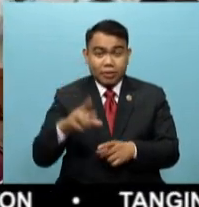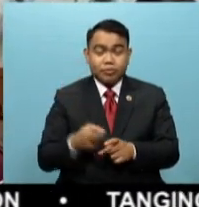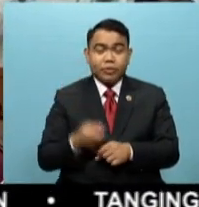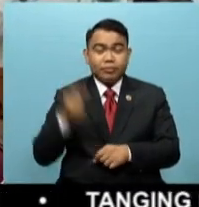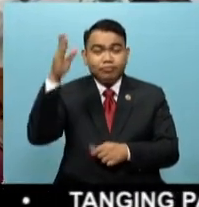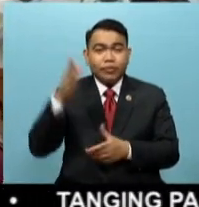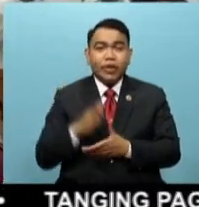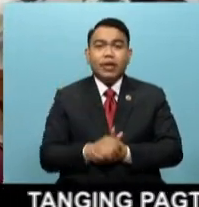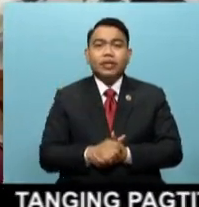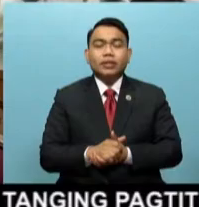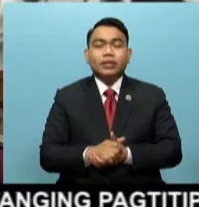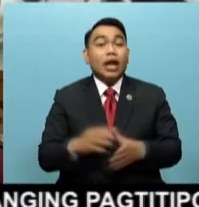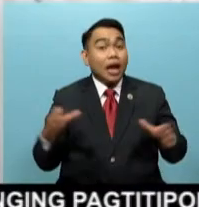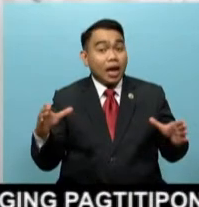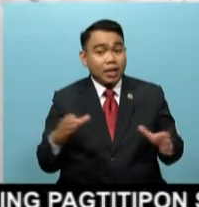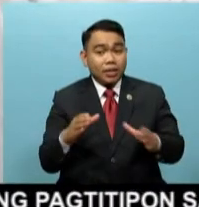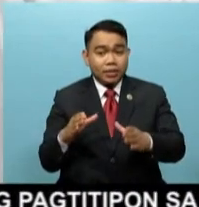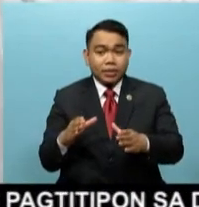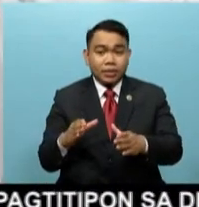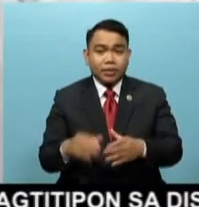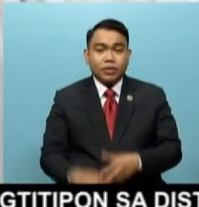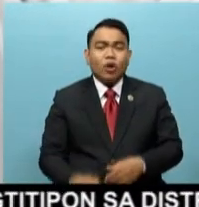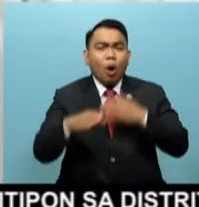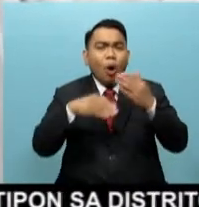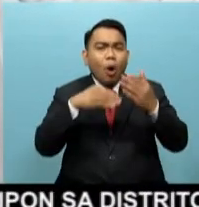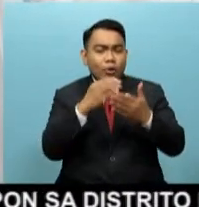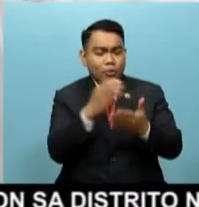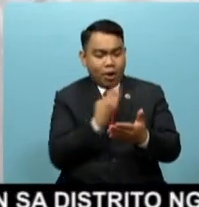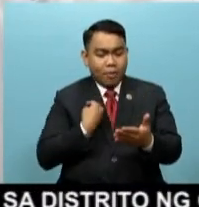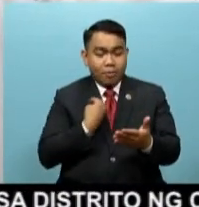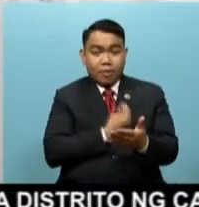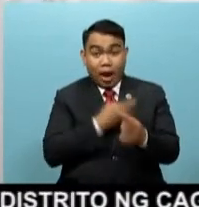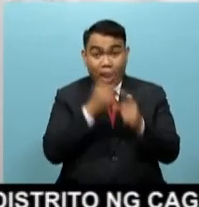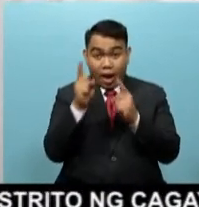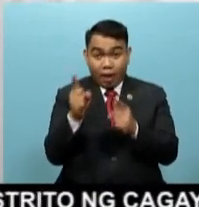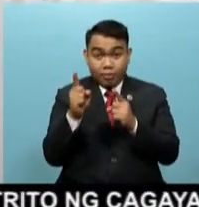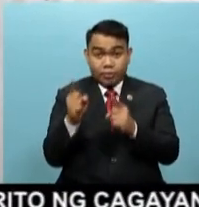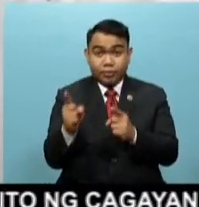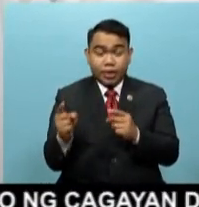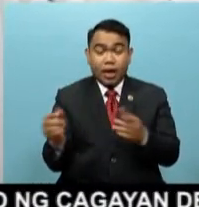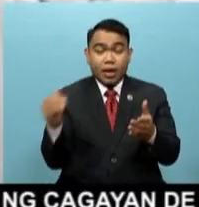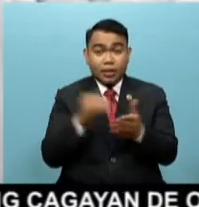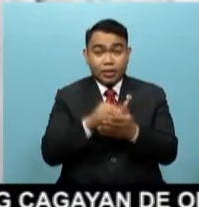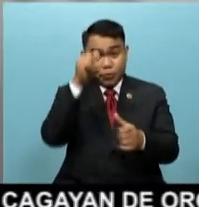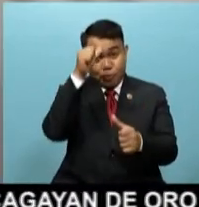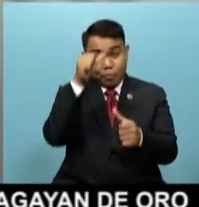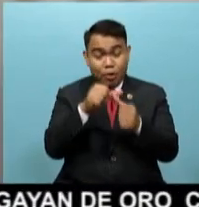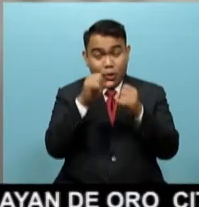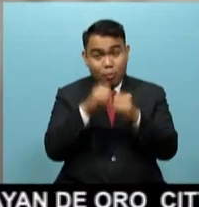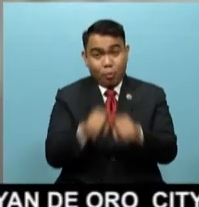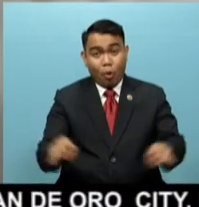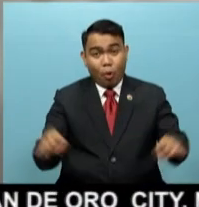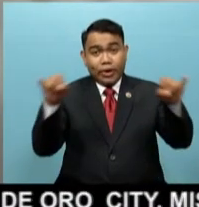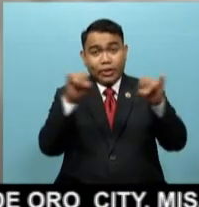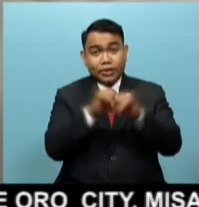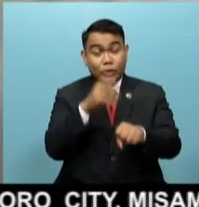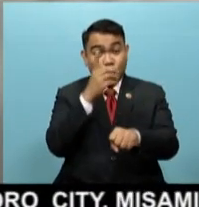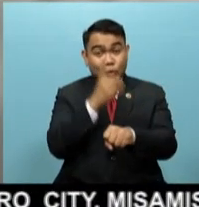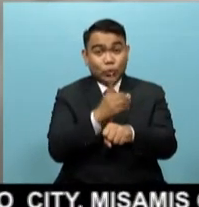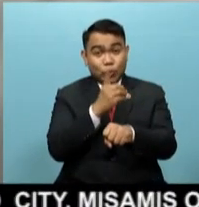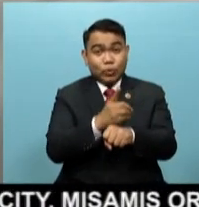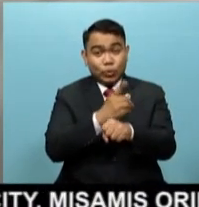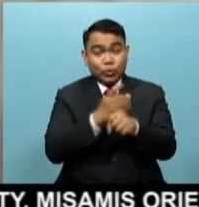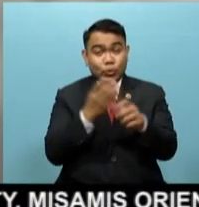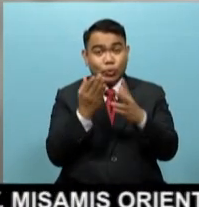gathering concluded, Sister Dang and all the choir members in attendance were once again reminded of the importance of their divine duties